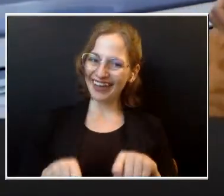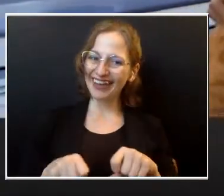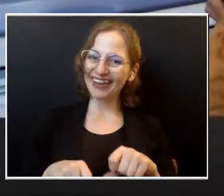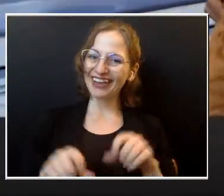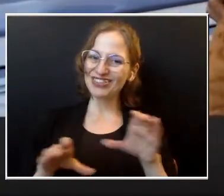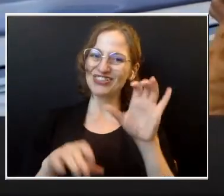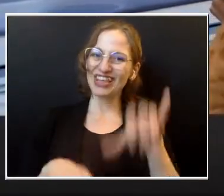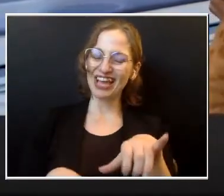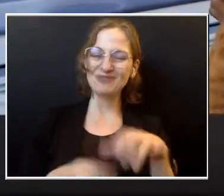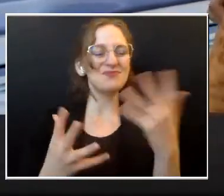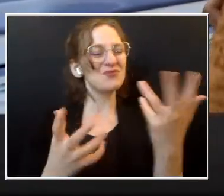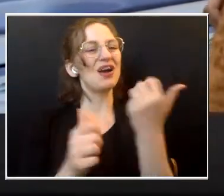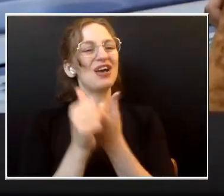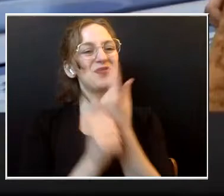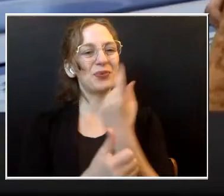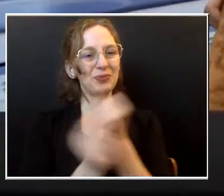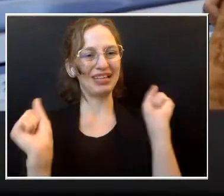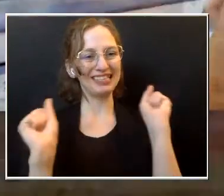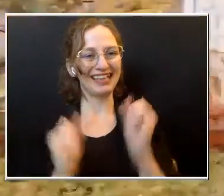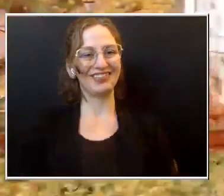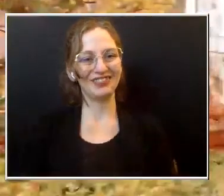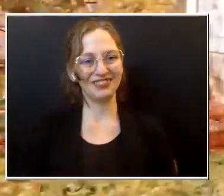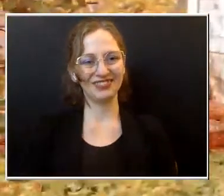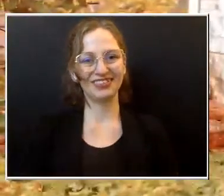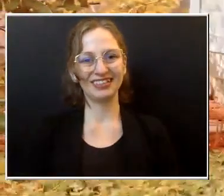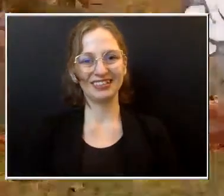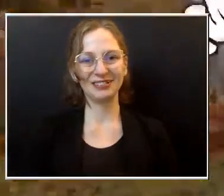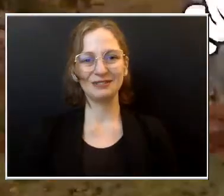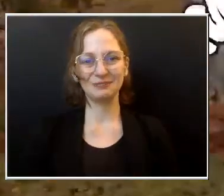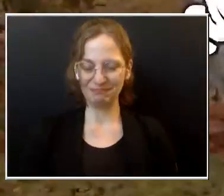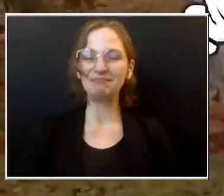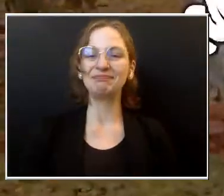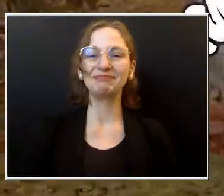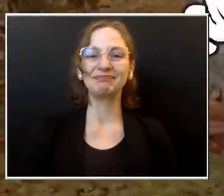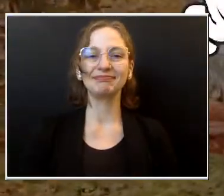safe. Oh yeah.